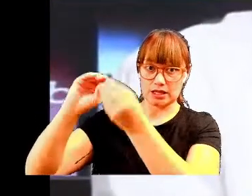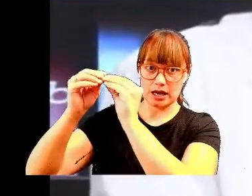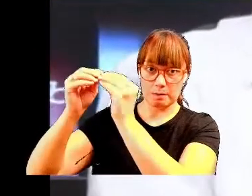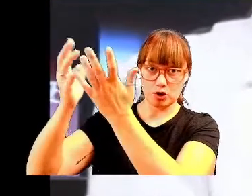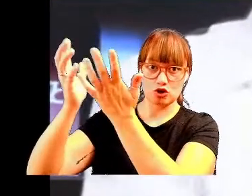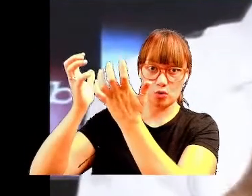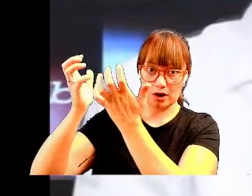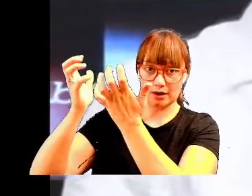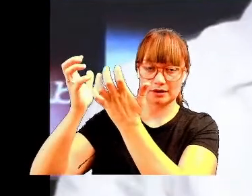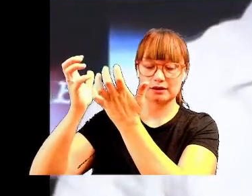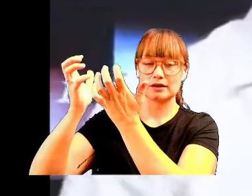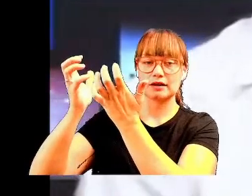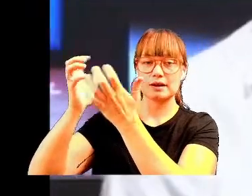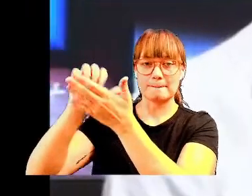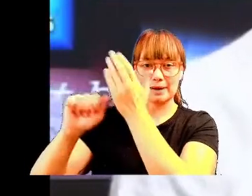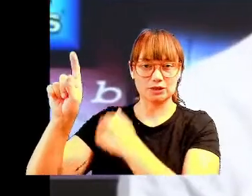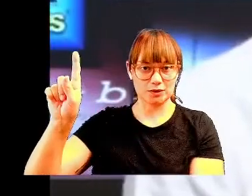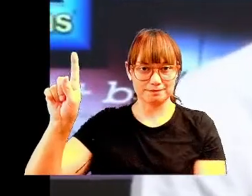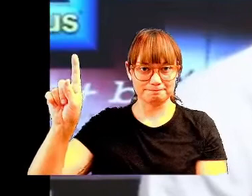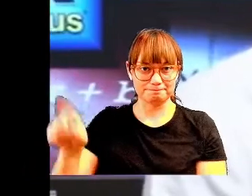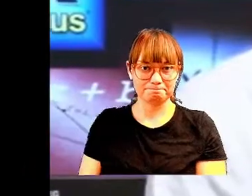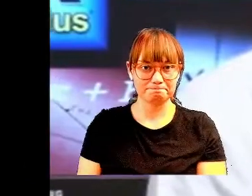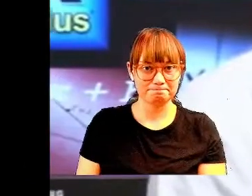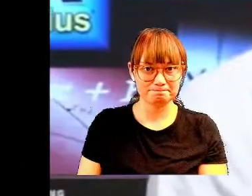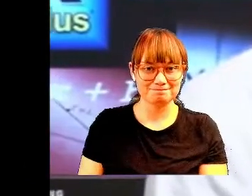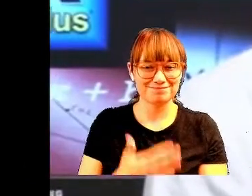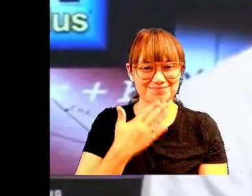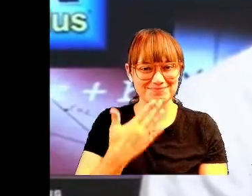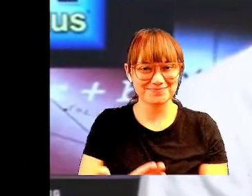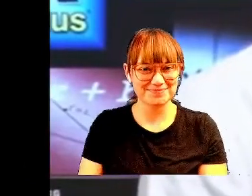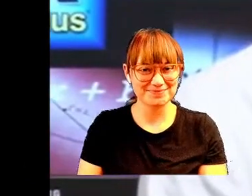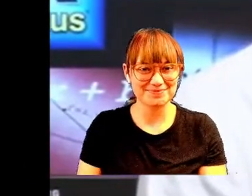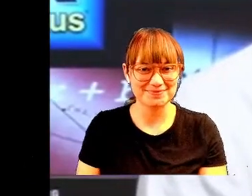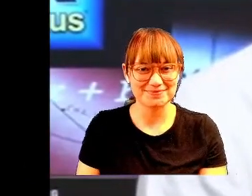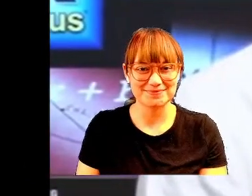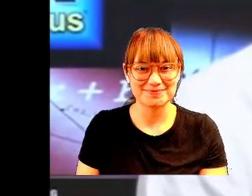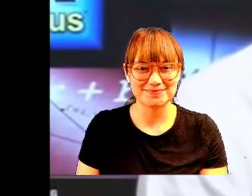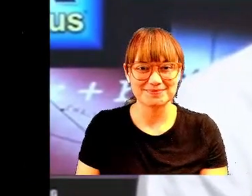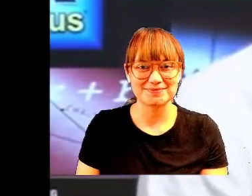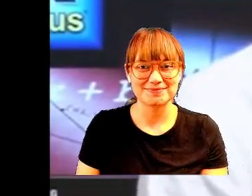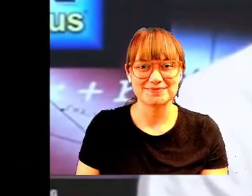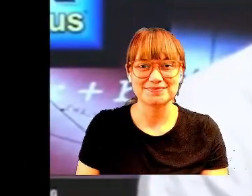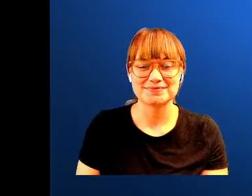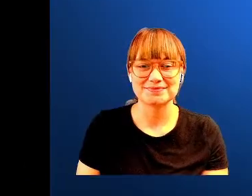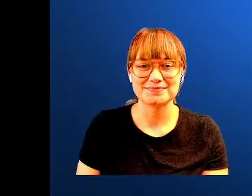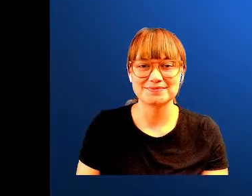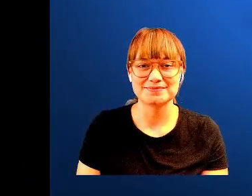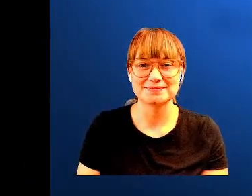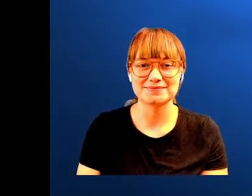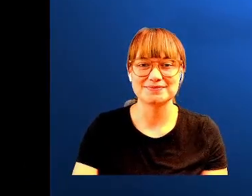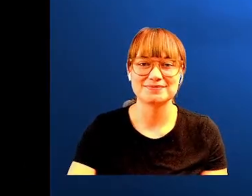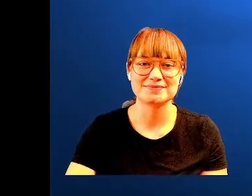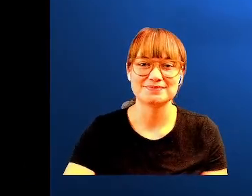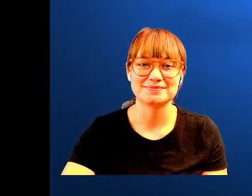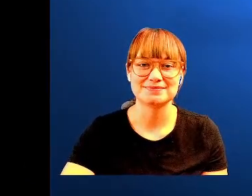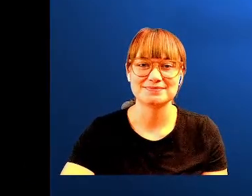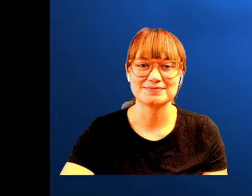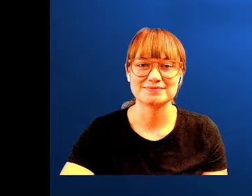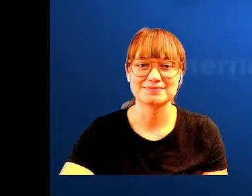want, minus 1. Thank you, and have a great day.